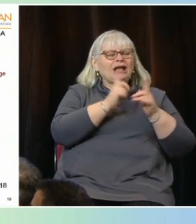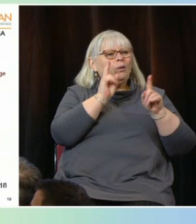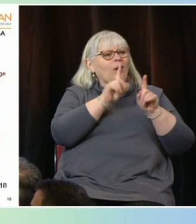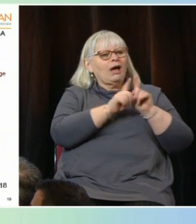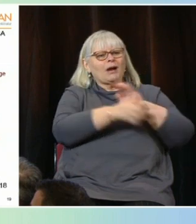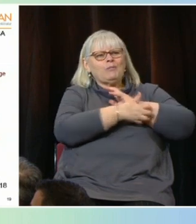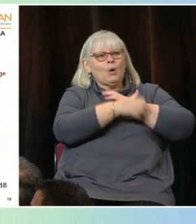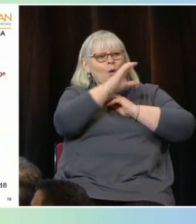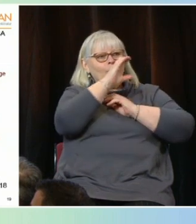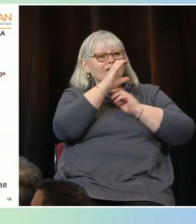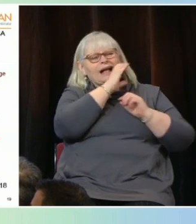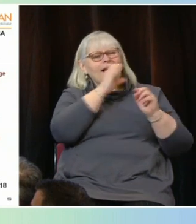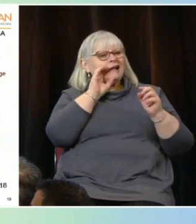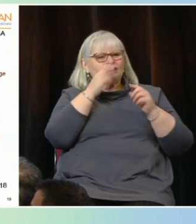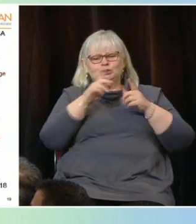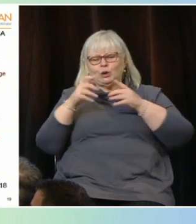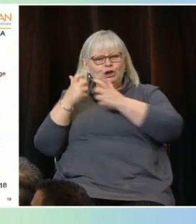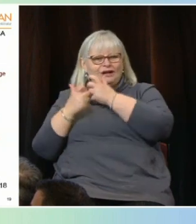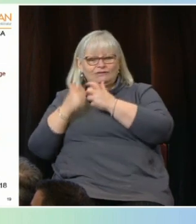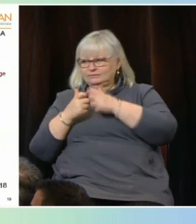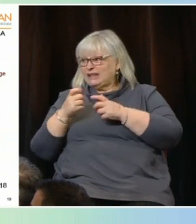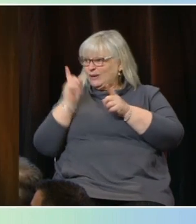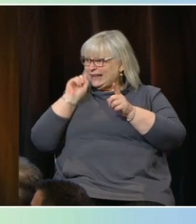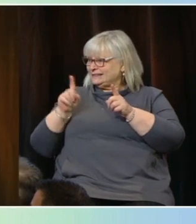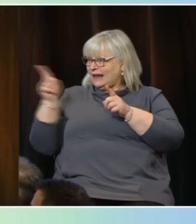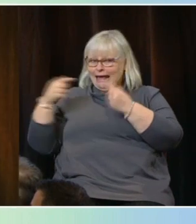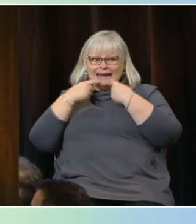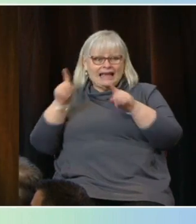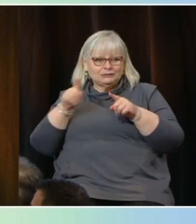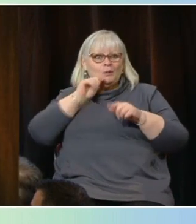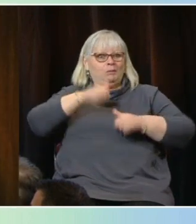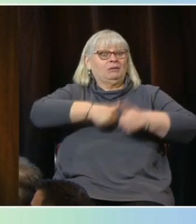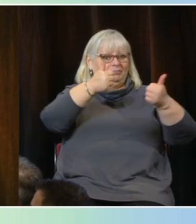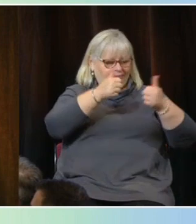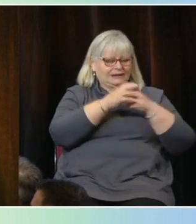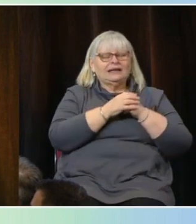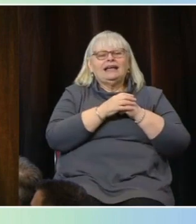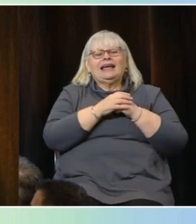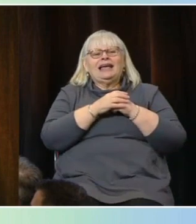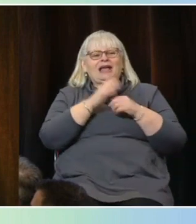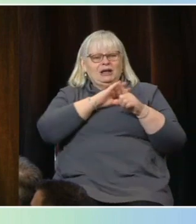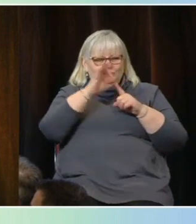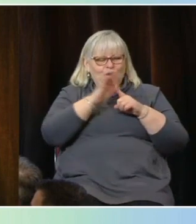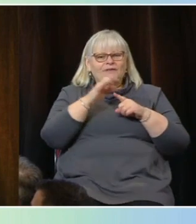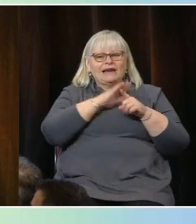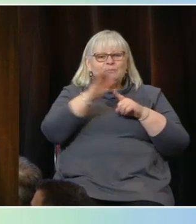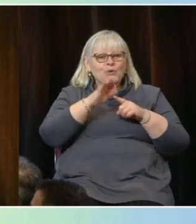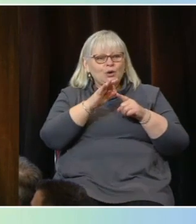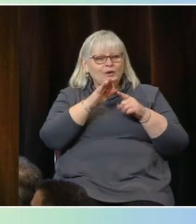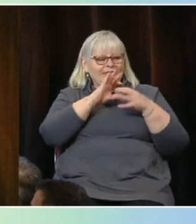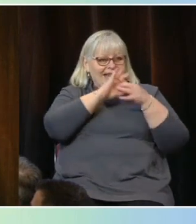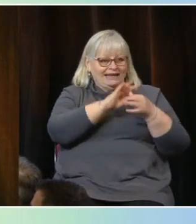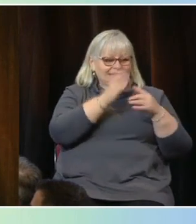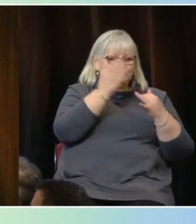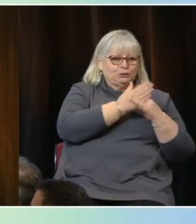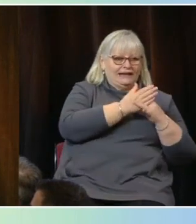yesterday's announcement will be a very positive step in that direction alongside that improving links between industry vet and